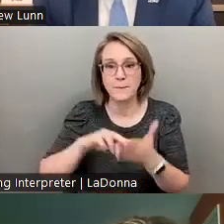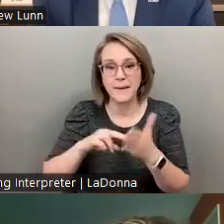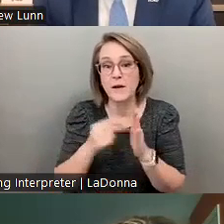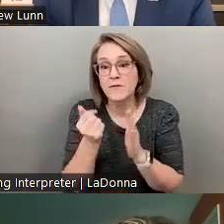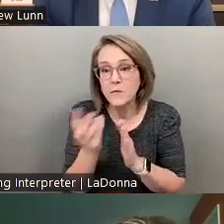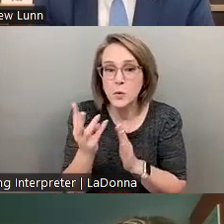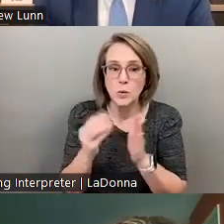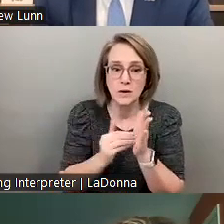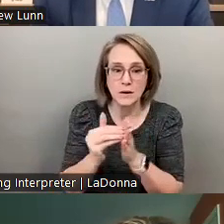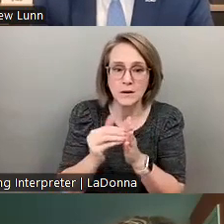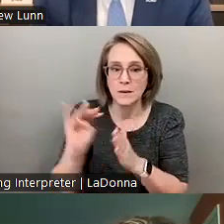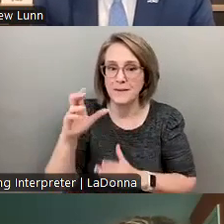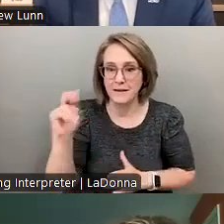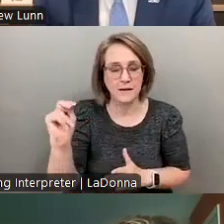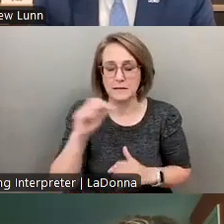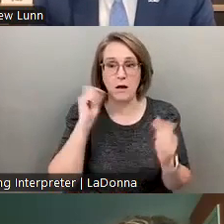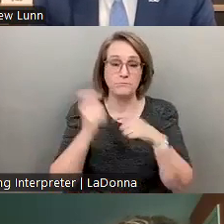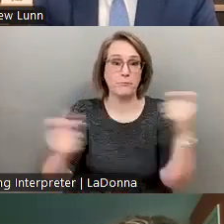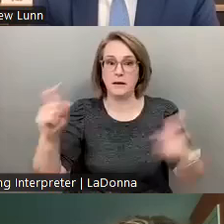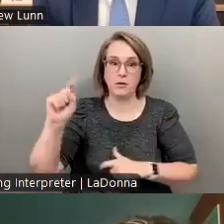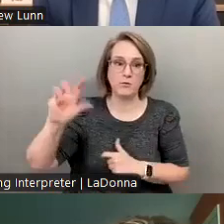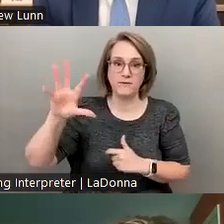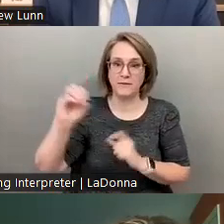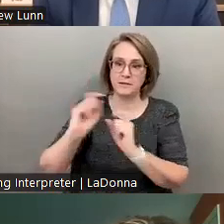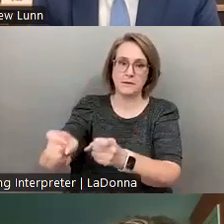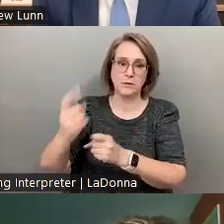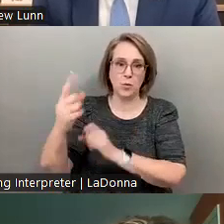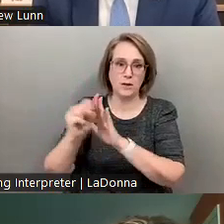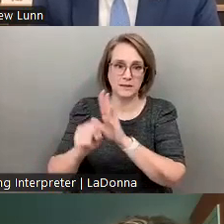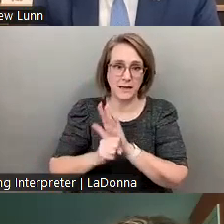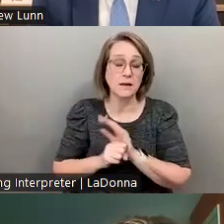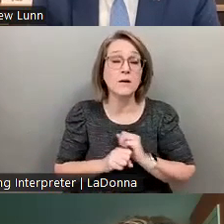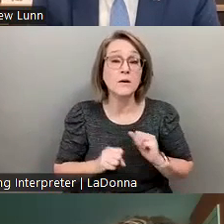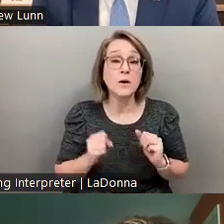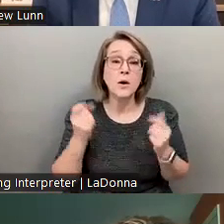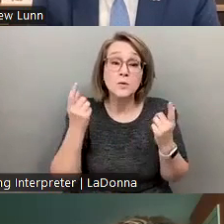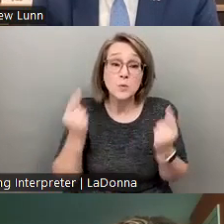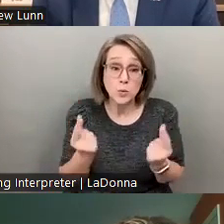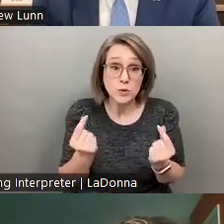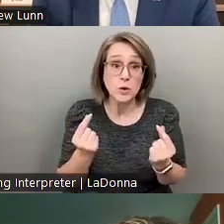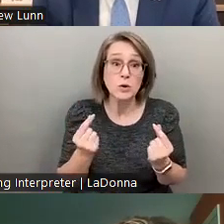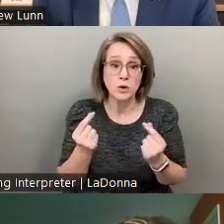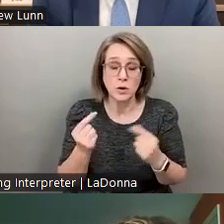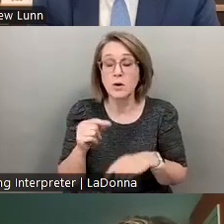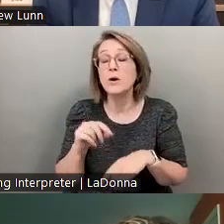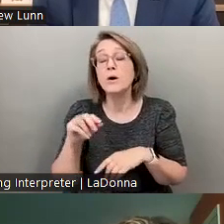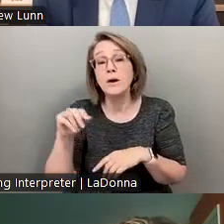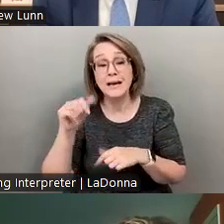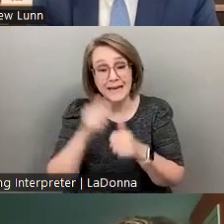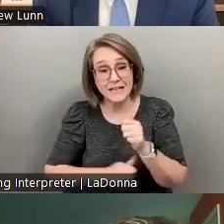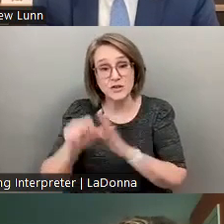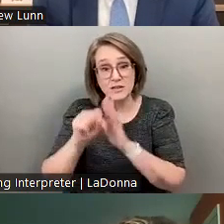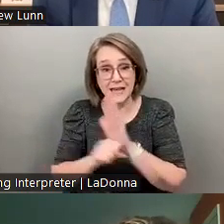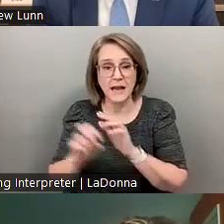a state. So it's not a lot of money, but a lot of states have been using either Byrne JAG or Byrne SCIP to